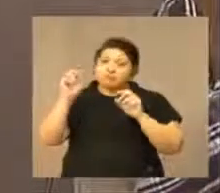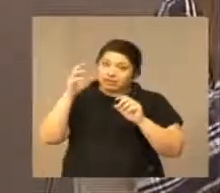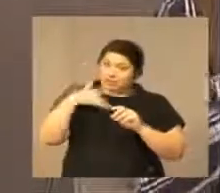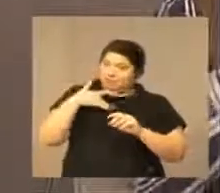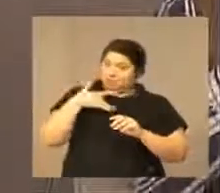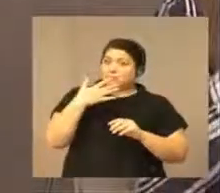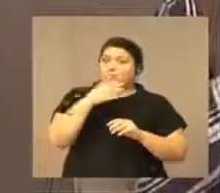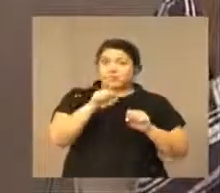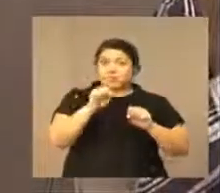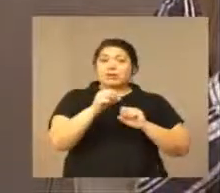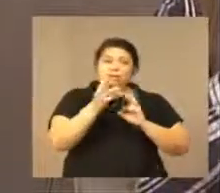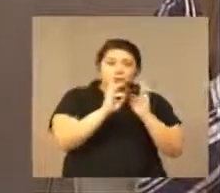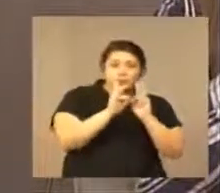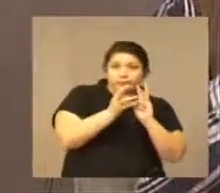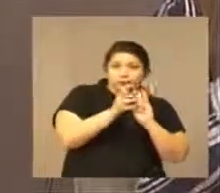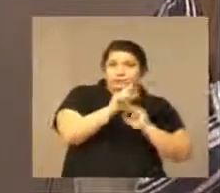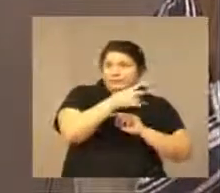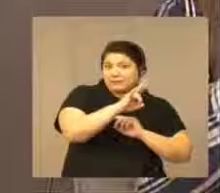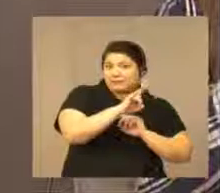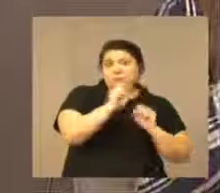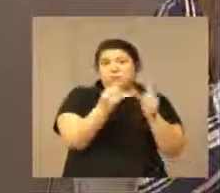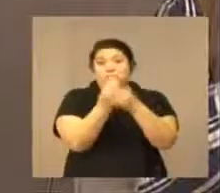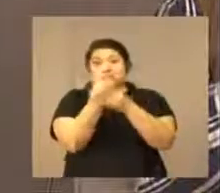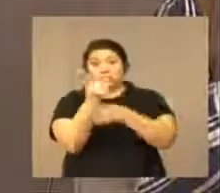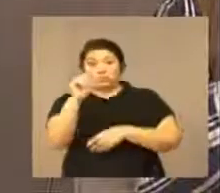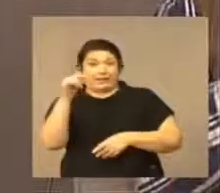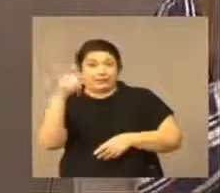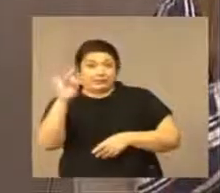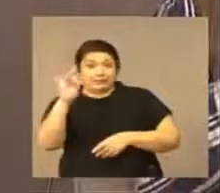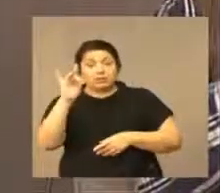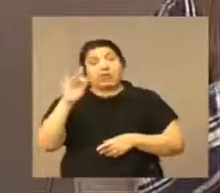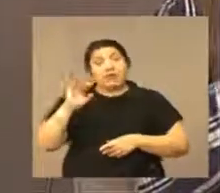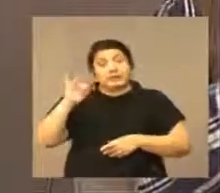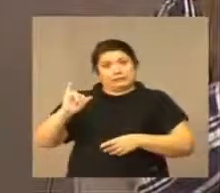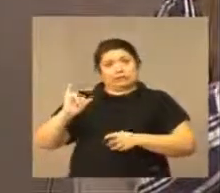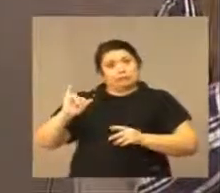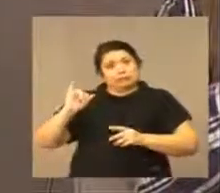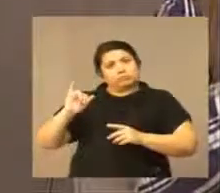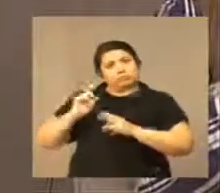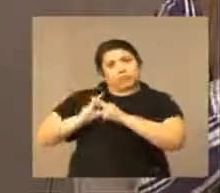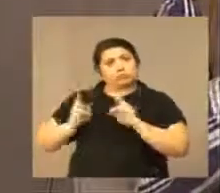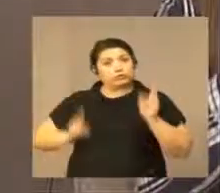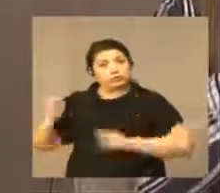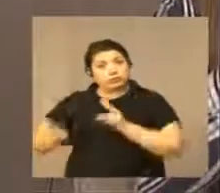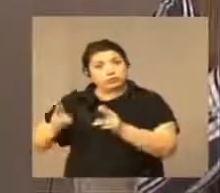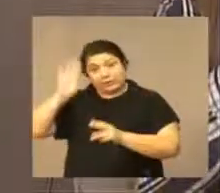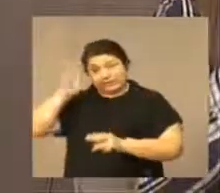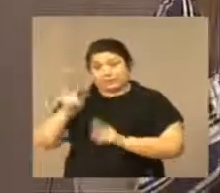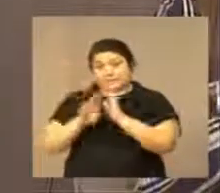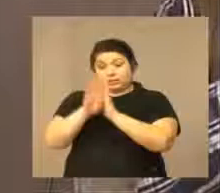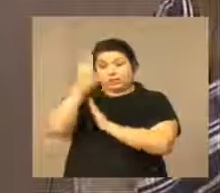early 2018. So it's an aggressive timetable. Legislation's not easy. It will